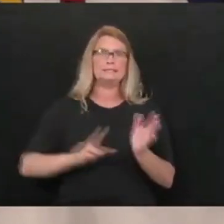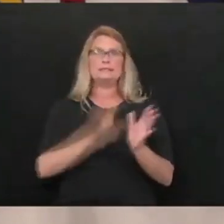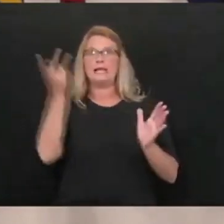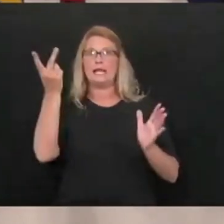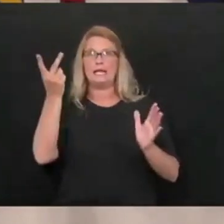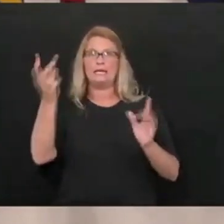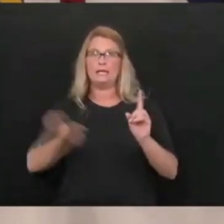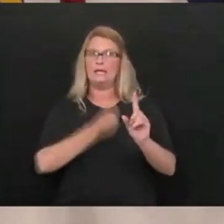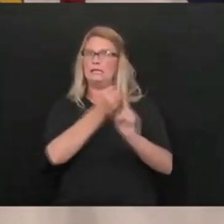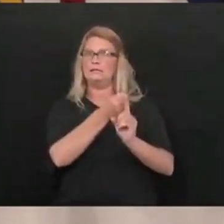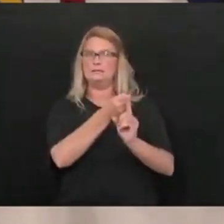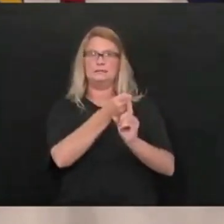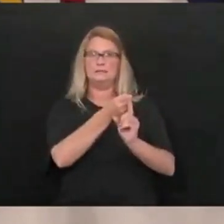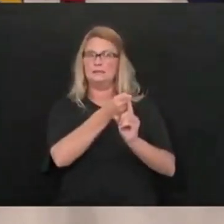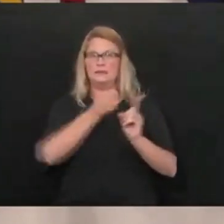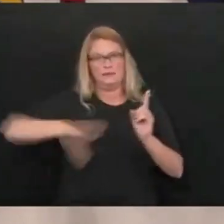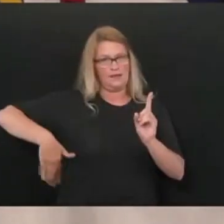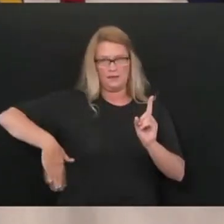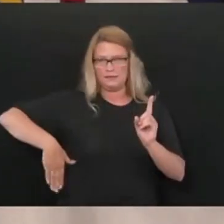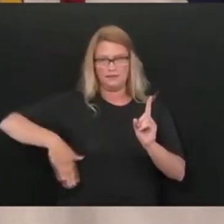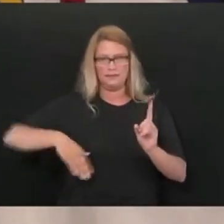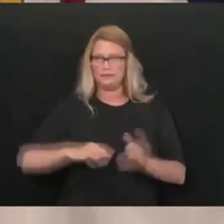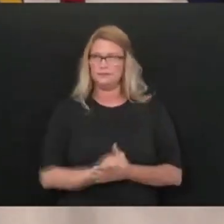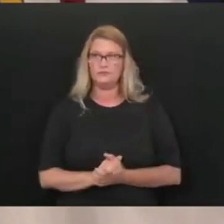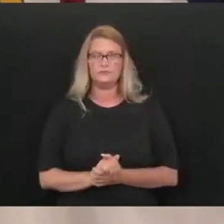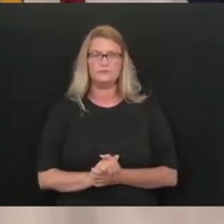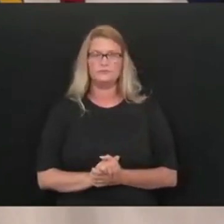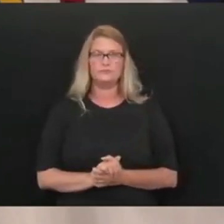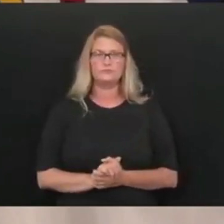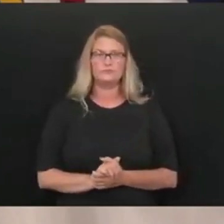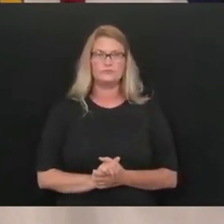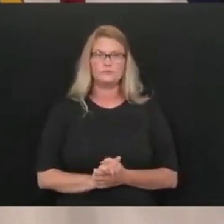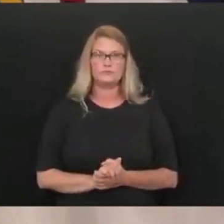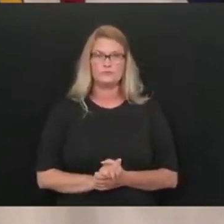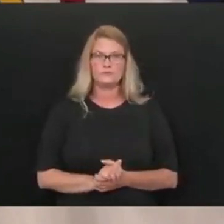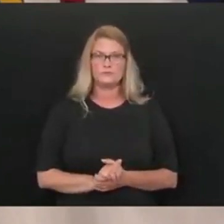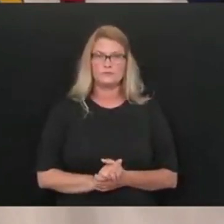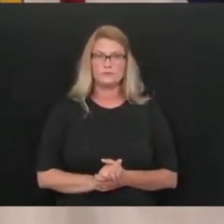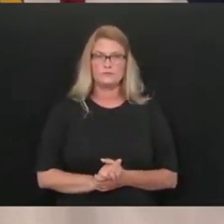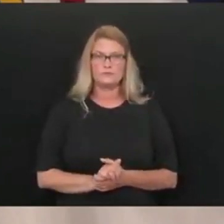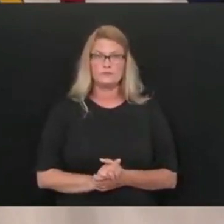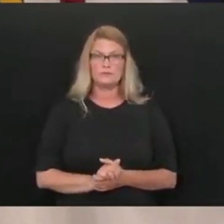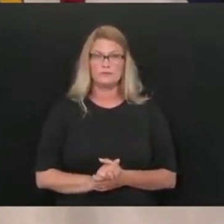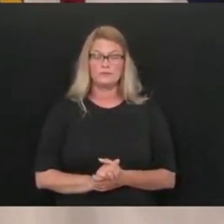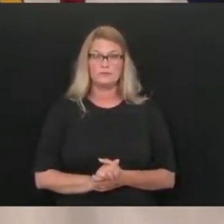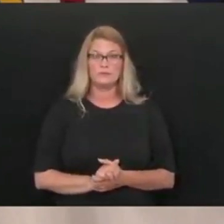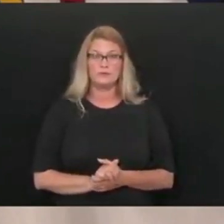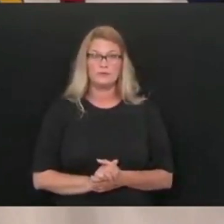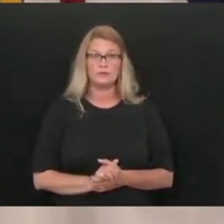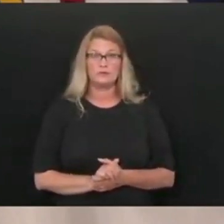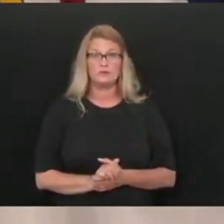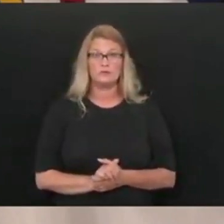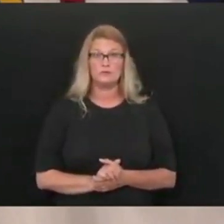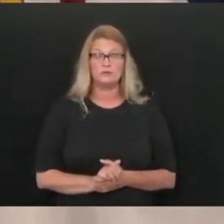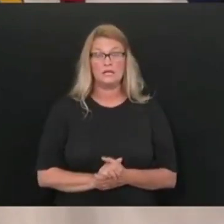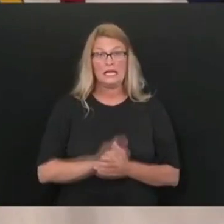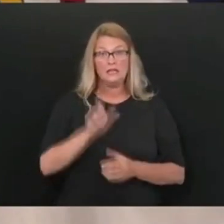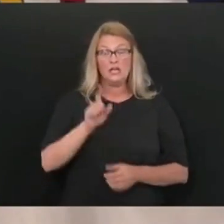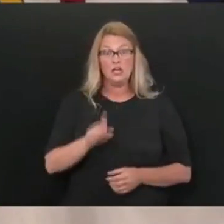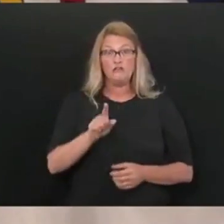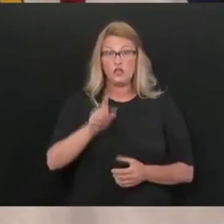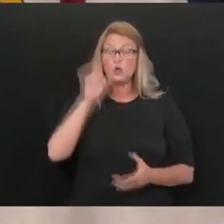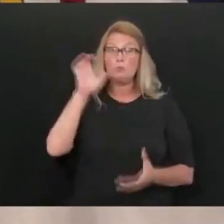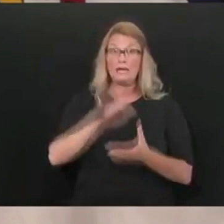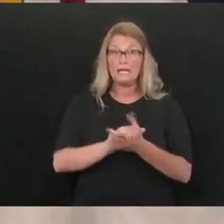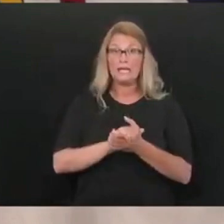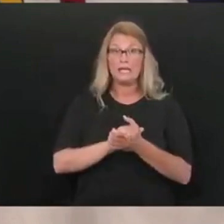us. Now, if you believe that it's coming and the winds are going to, and